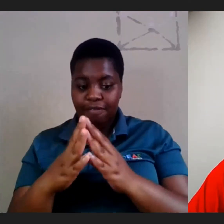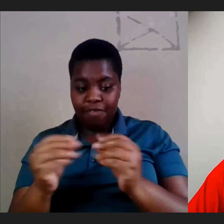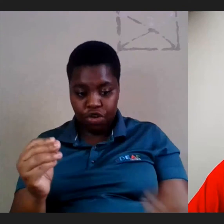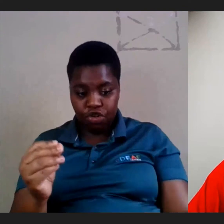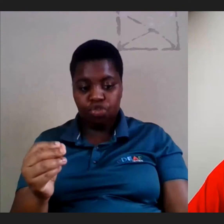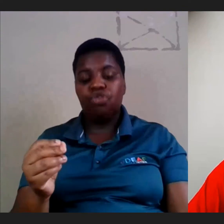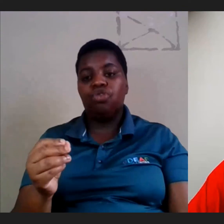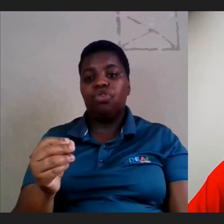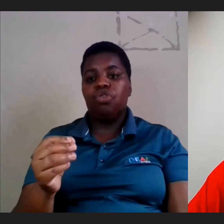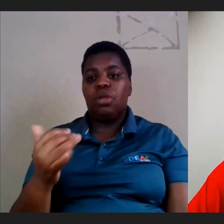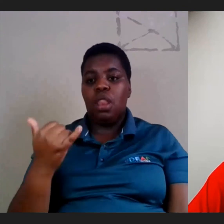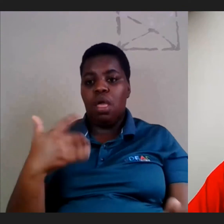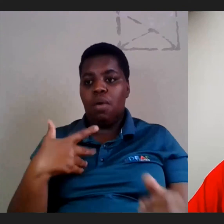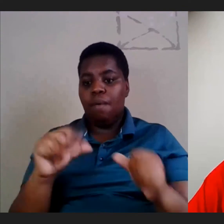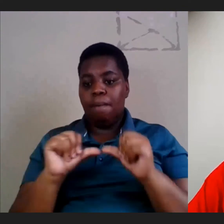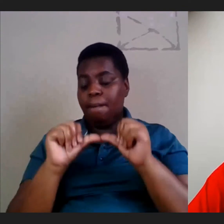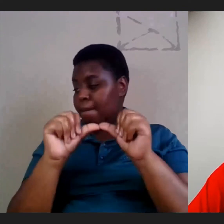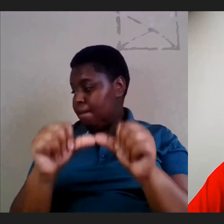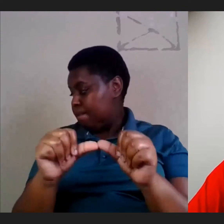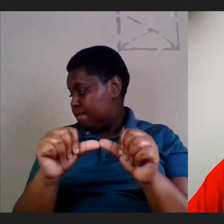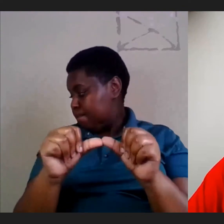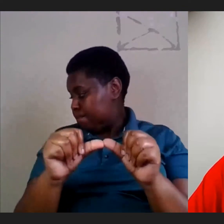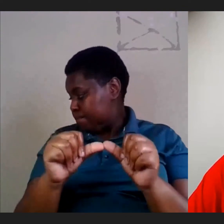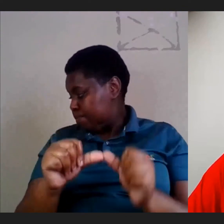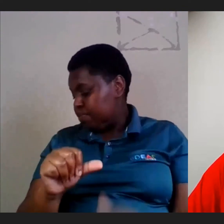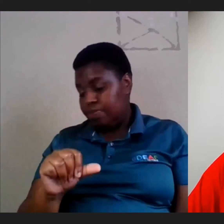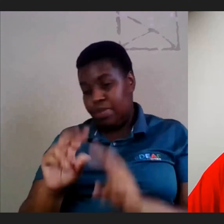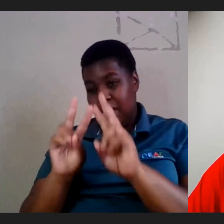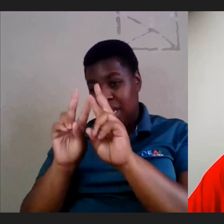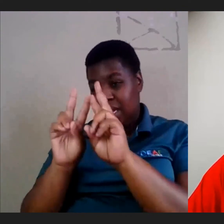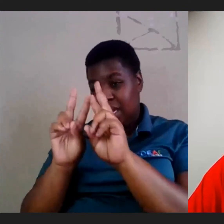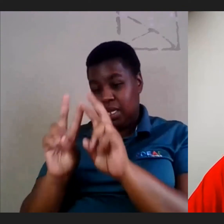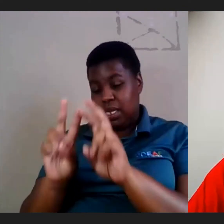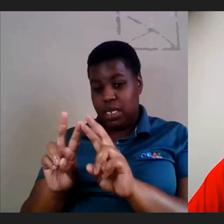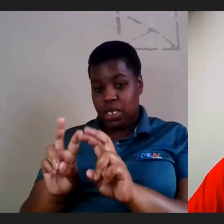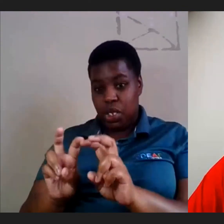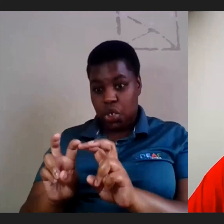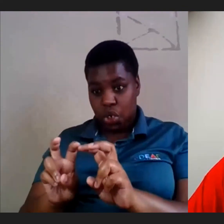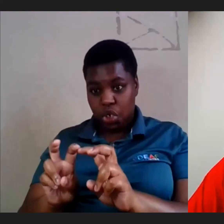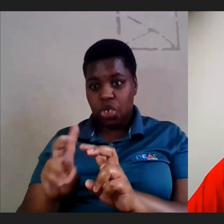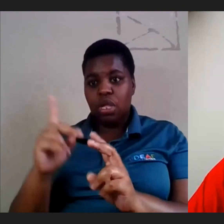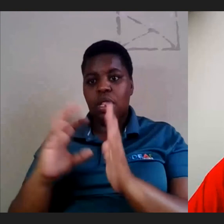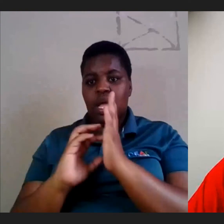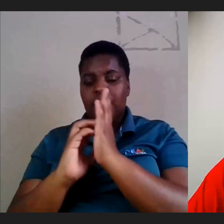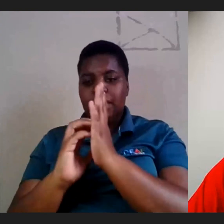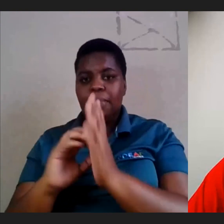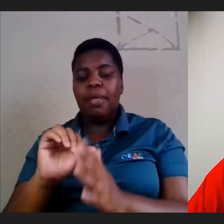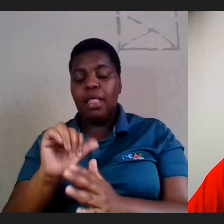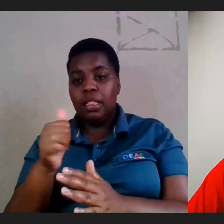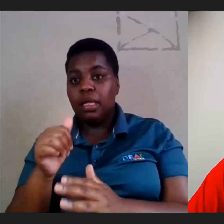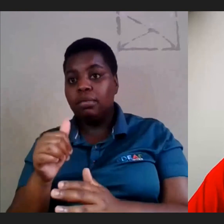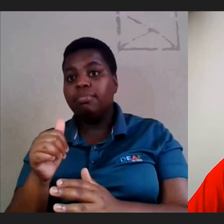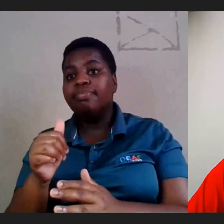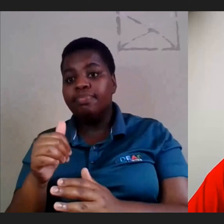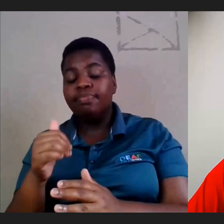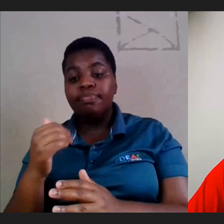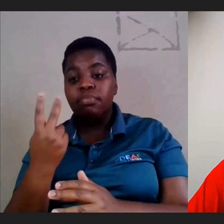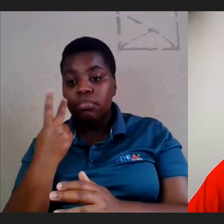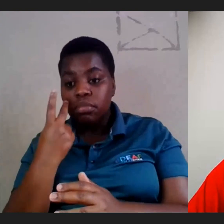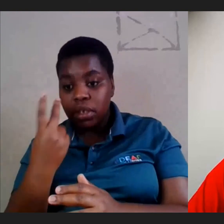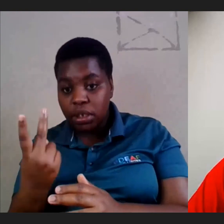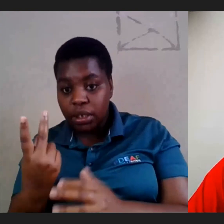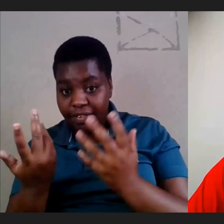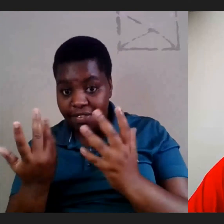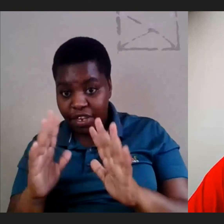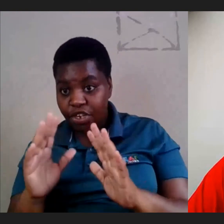I will go over to the research uptakes and examples, and we'll take your question after you have written it.